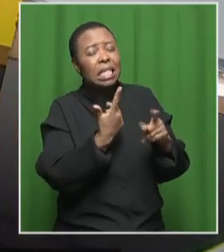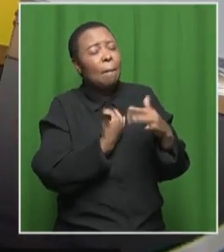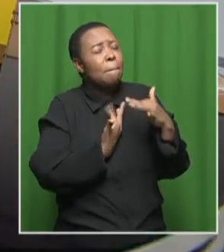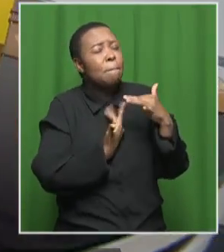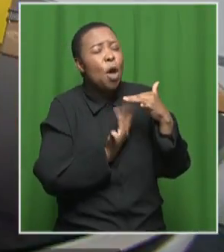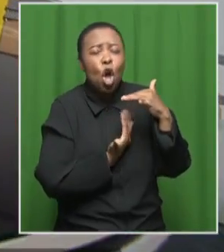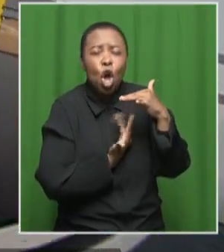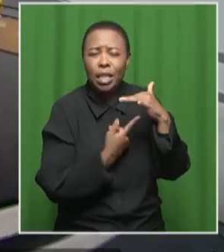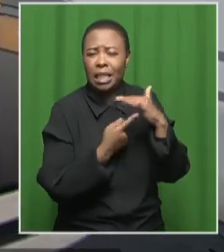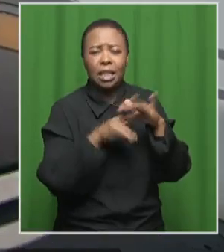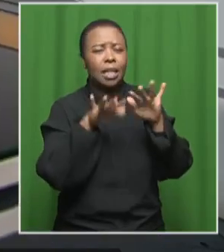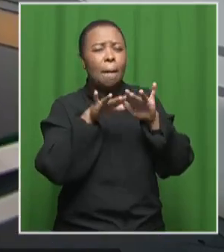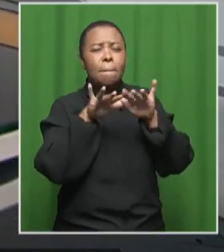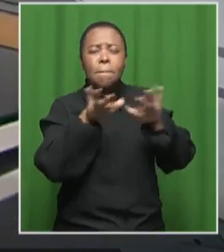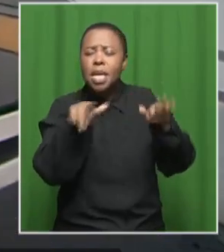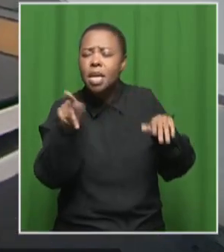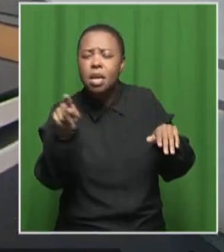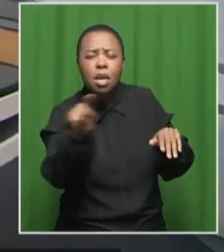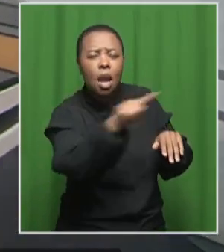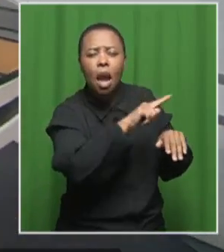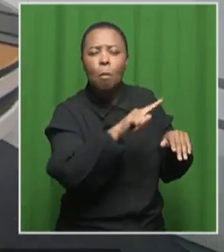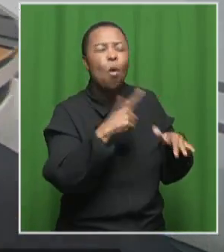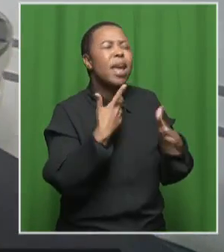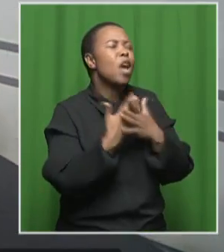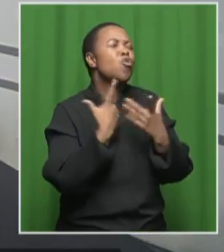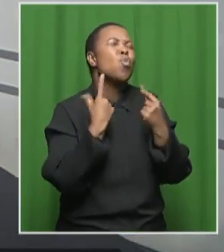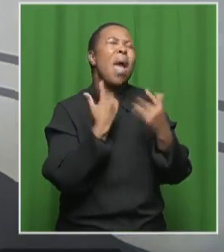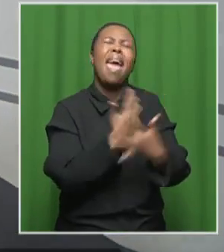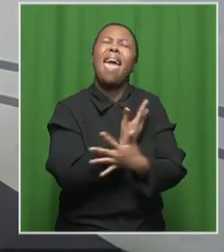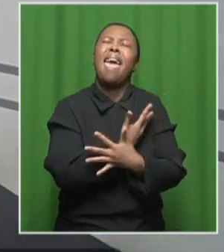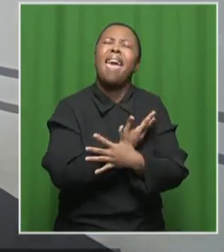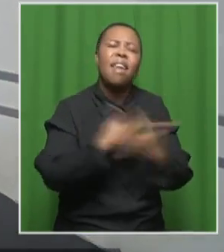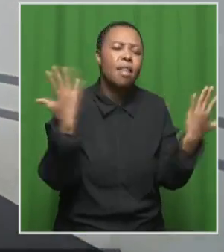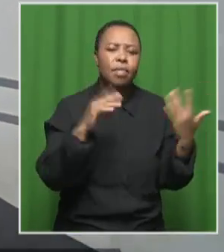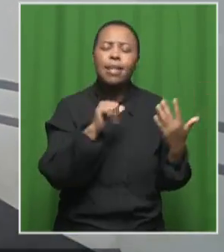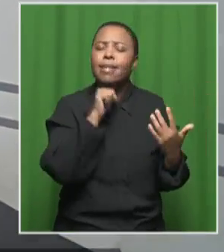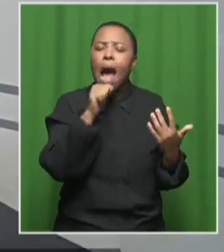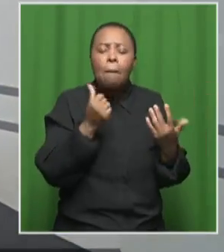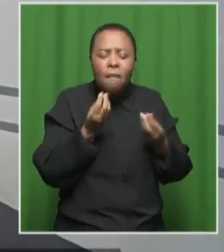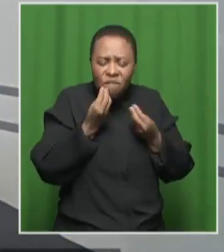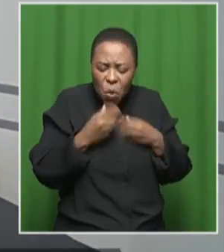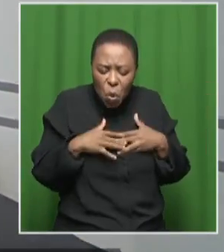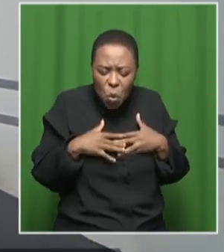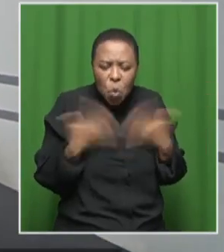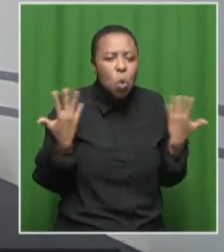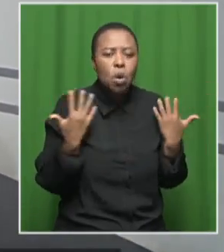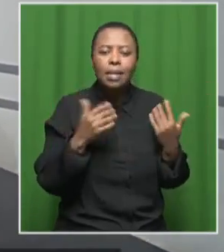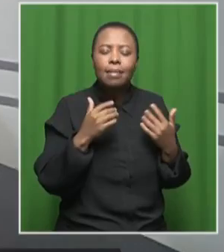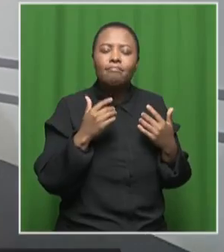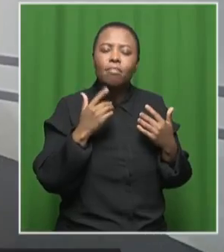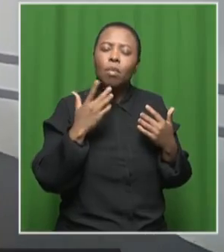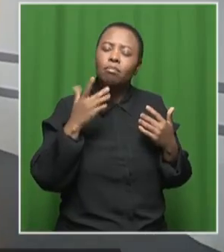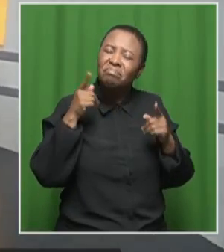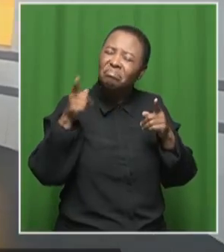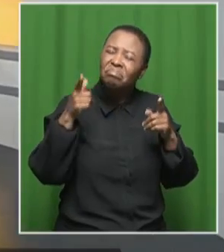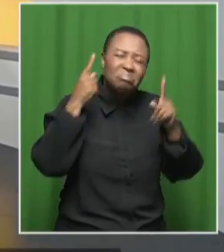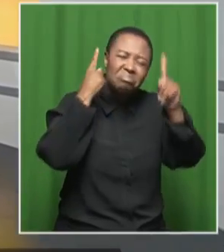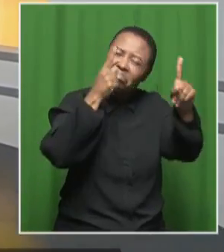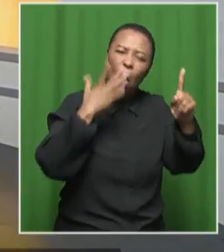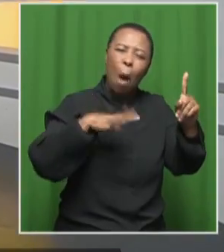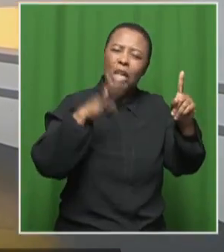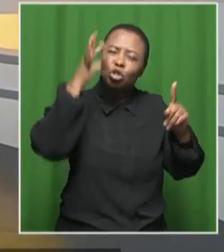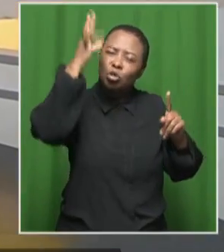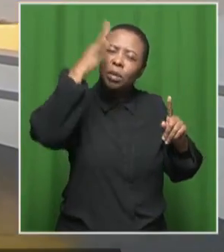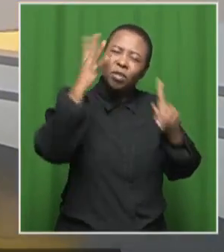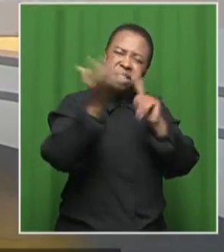driven by an individual that'll do anything, include starve, to make their dream happen. And yet it shouldn't be that